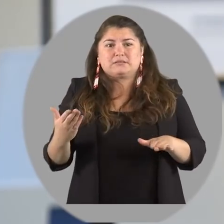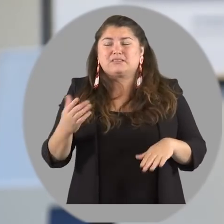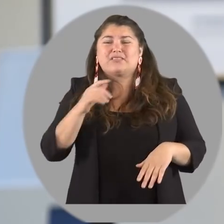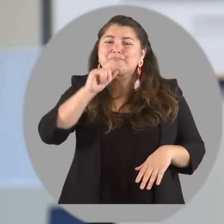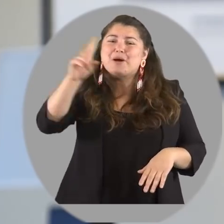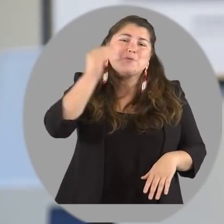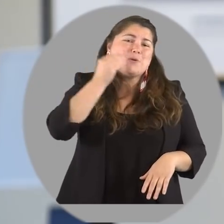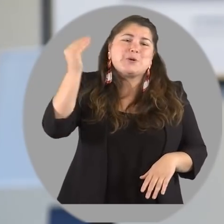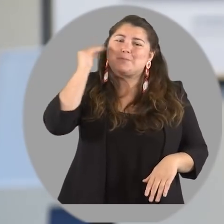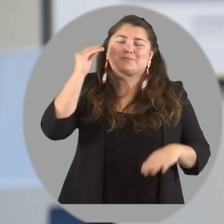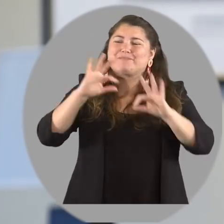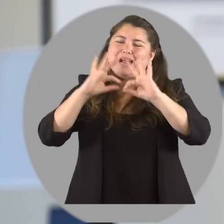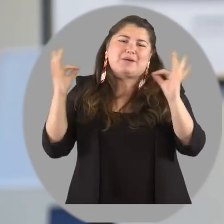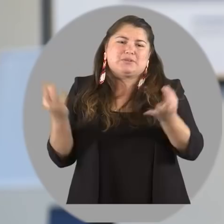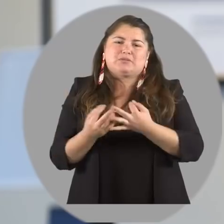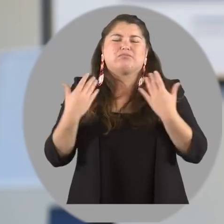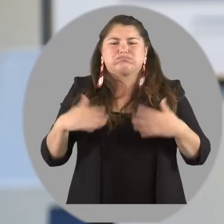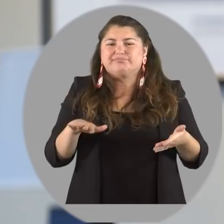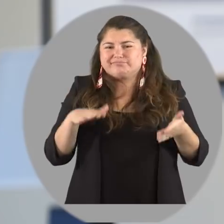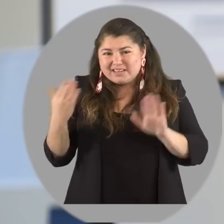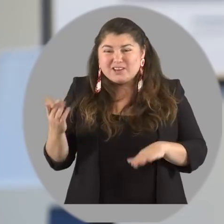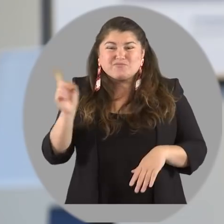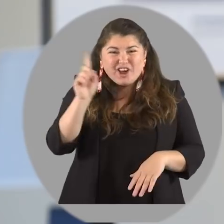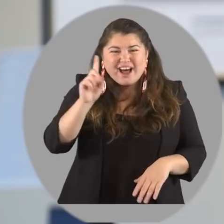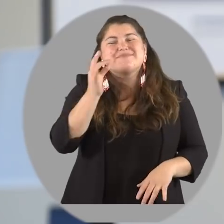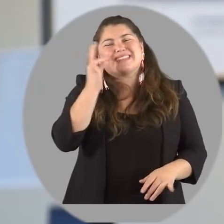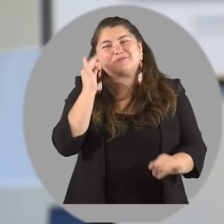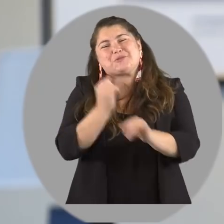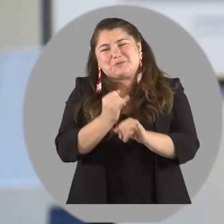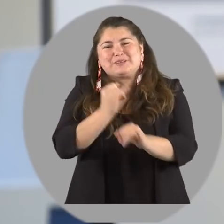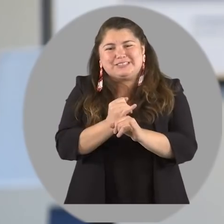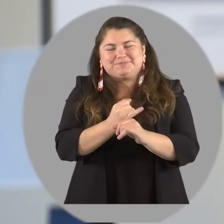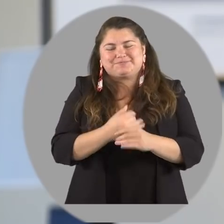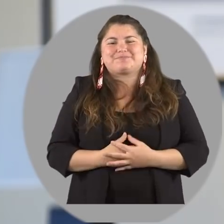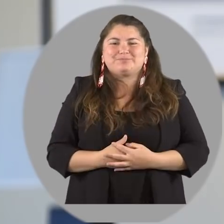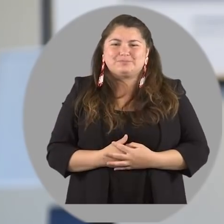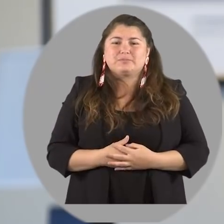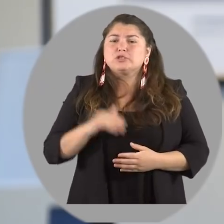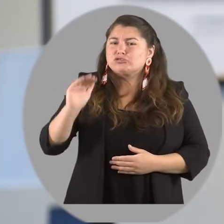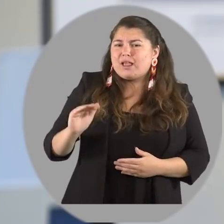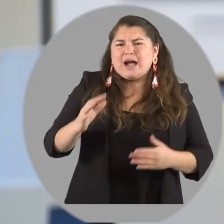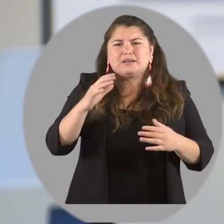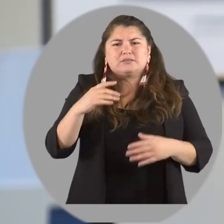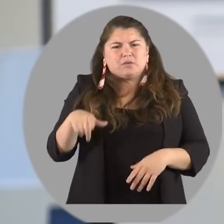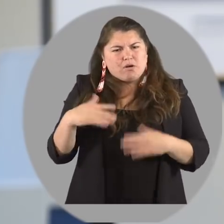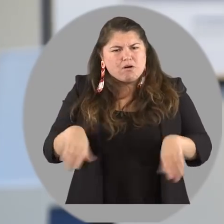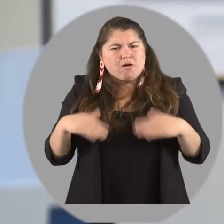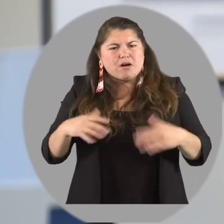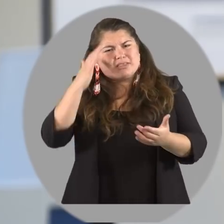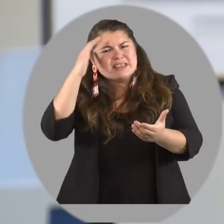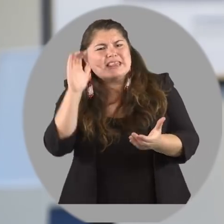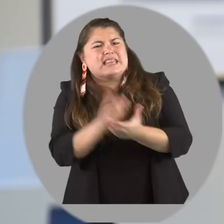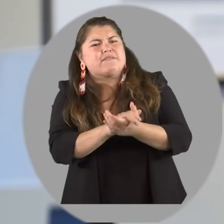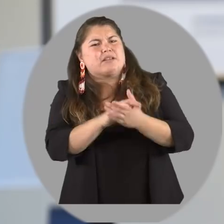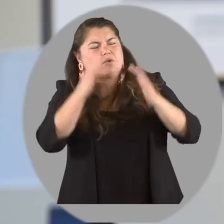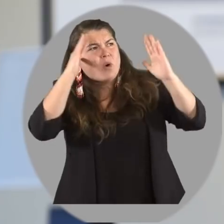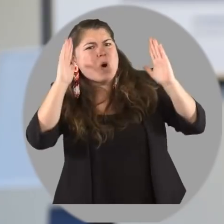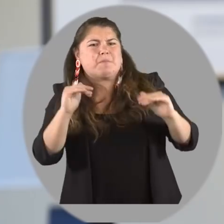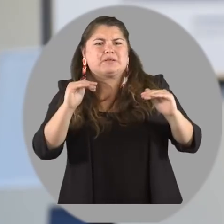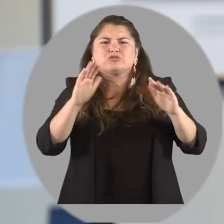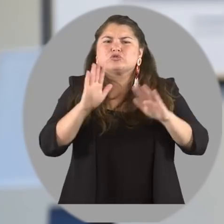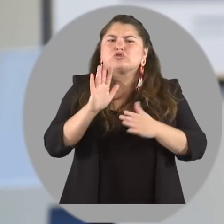and in fact lost their lives at residential schools. For Phyllis, she believed and hoped that school would be